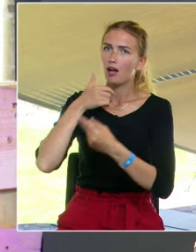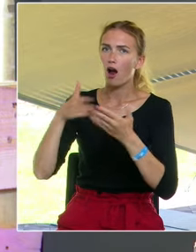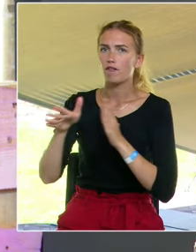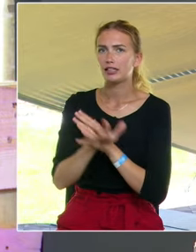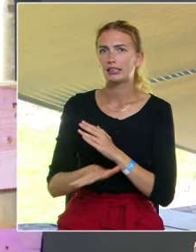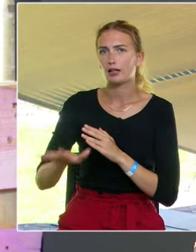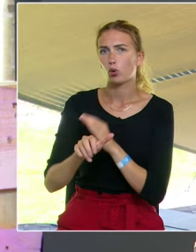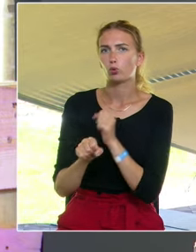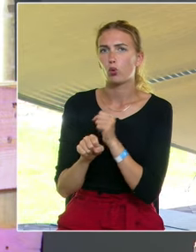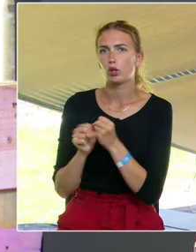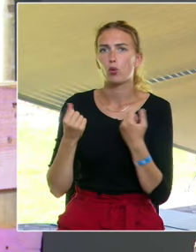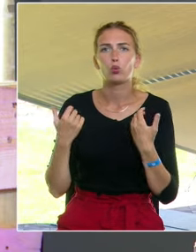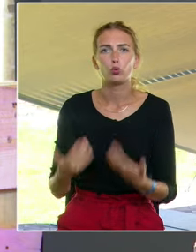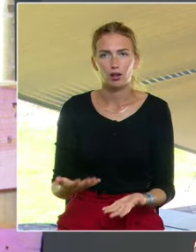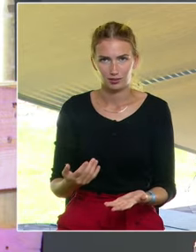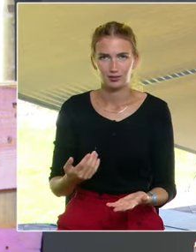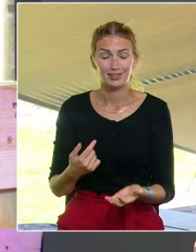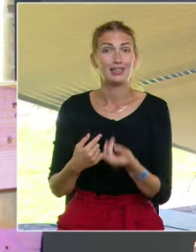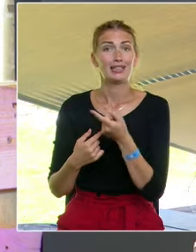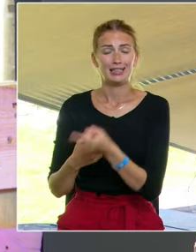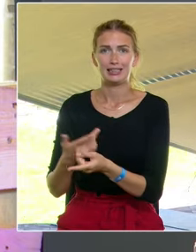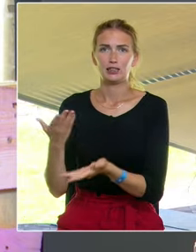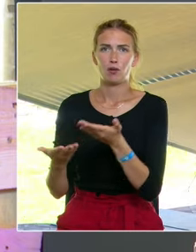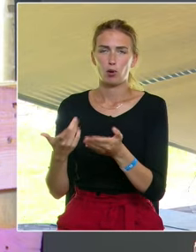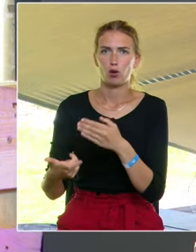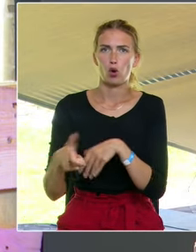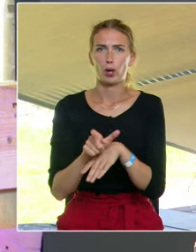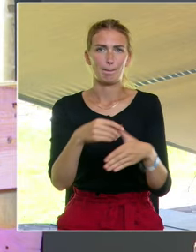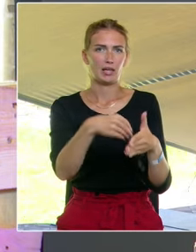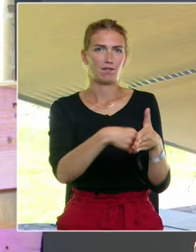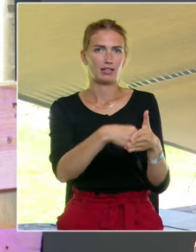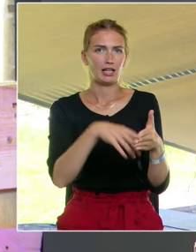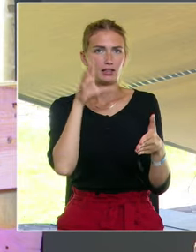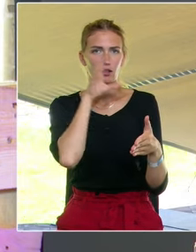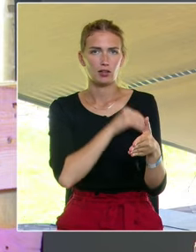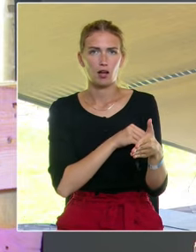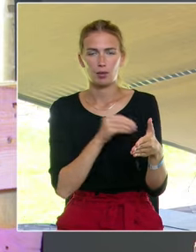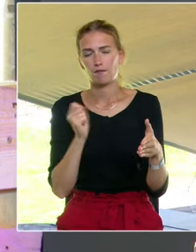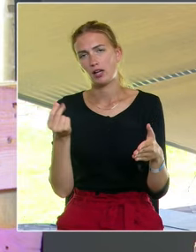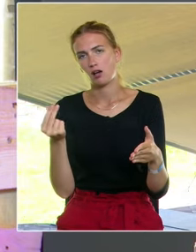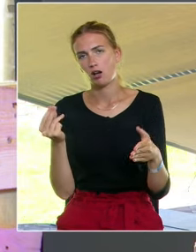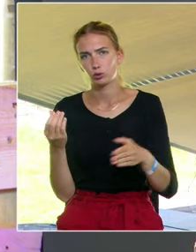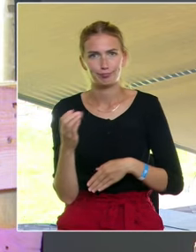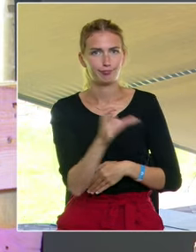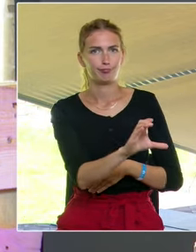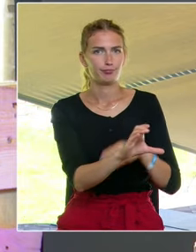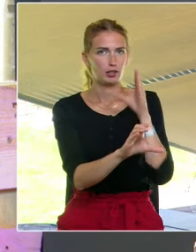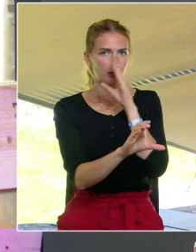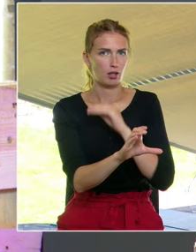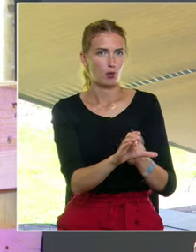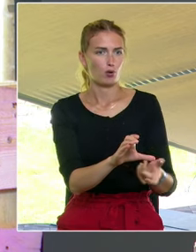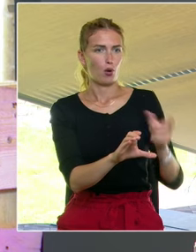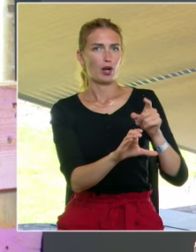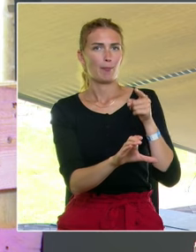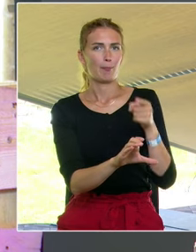works, then we can maybe invest more, direct more funds towards those that